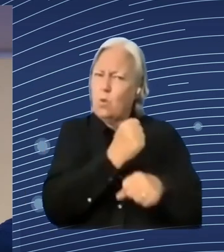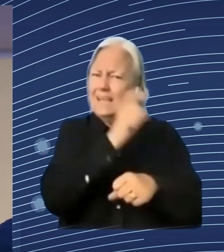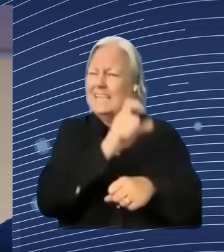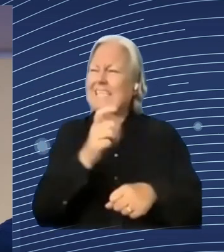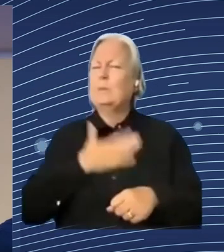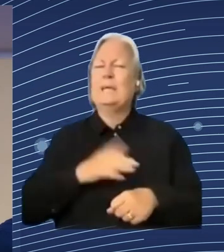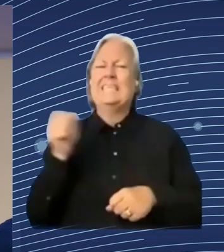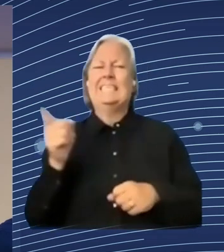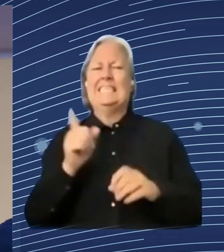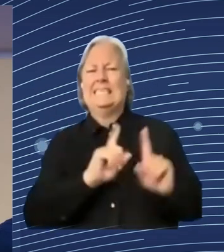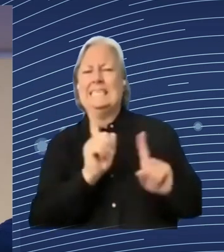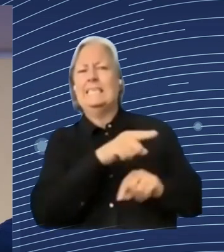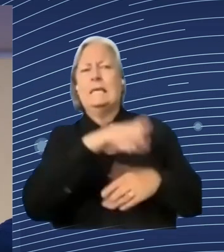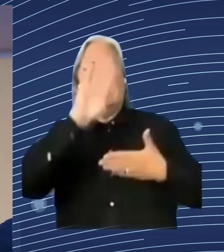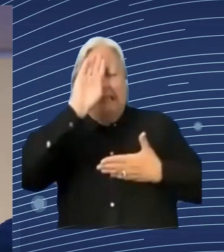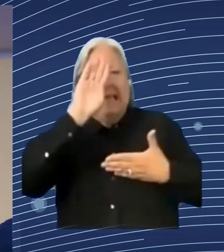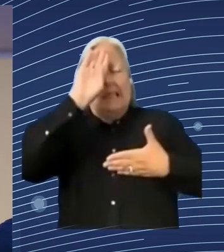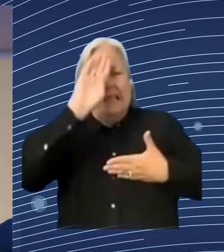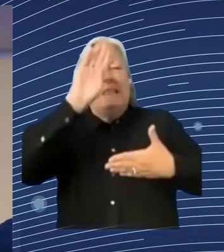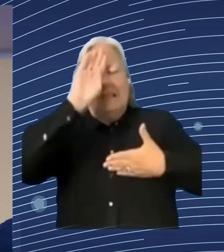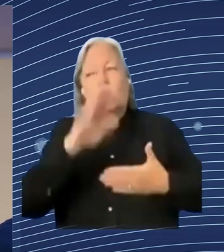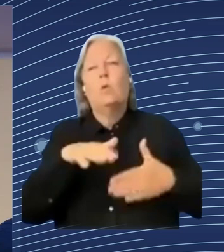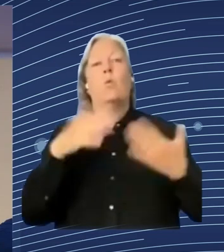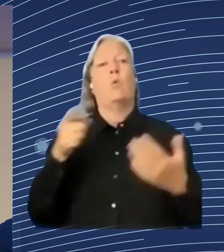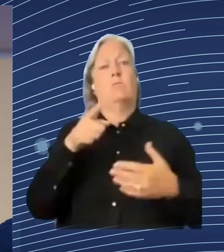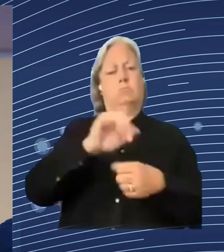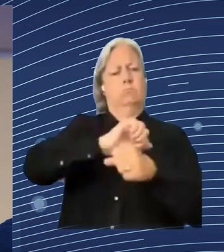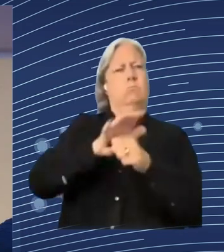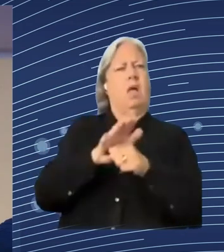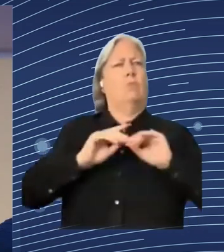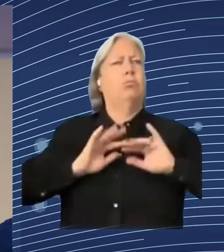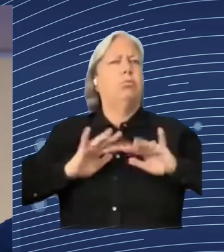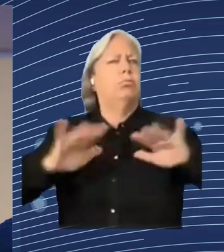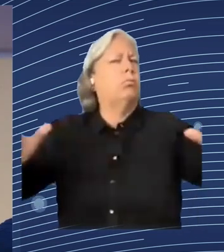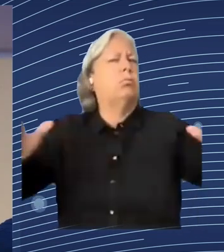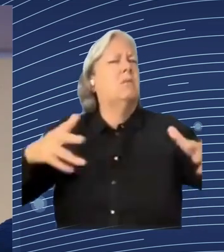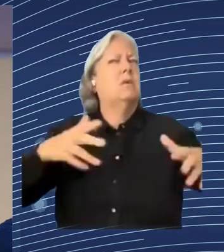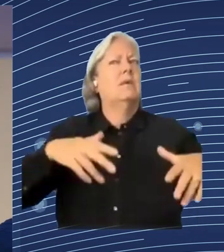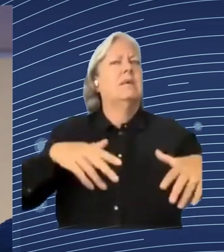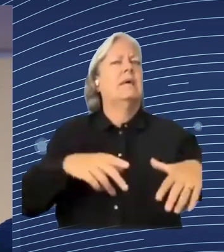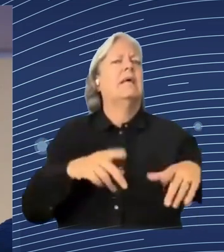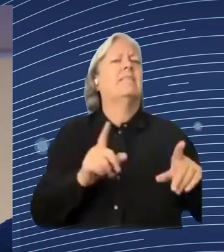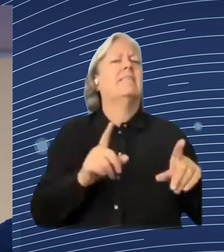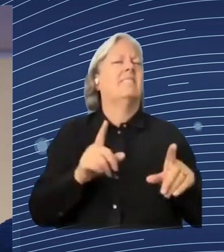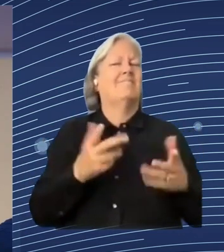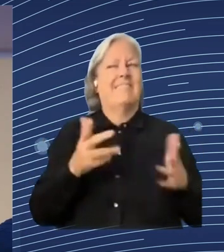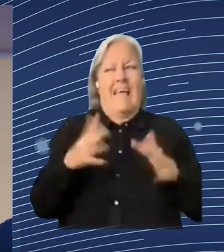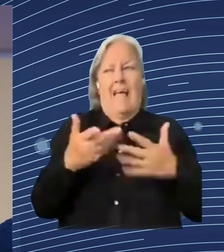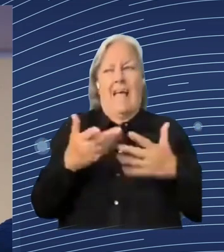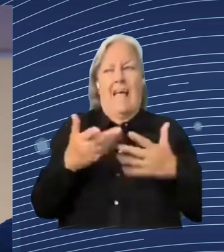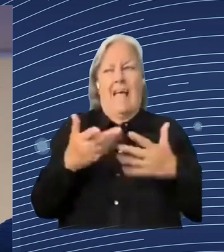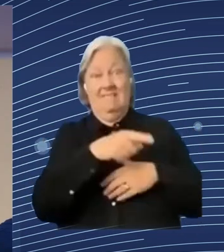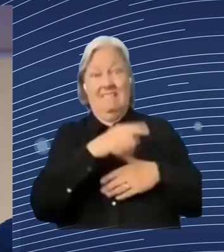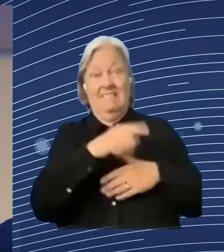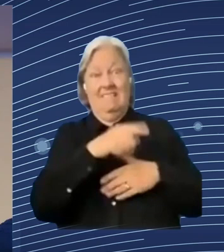if it is, for example, an epidemic that you may have to prepare people to cover for the ones that are sick. So that's more